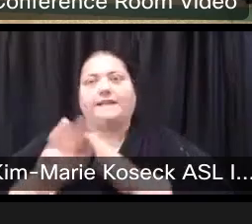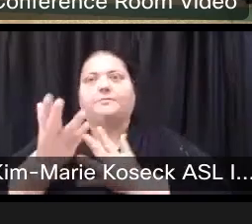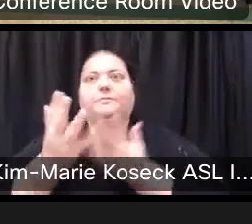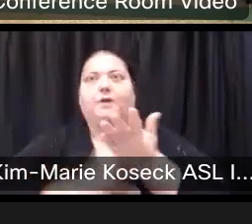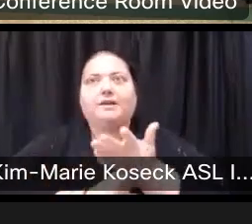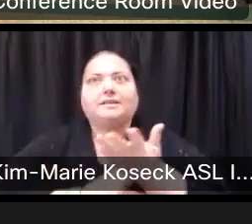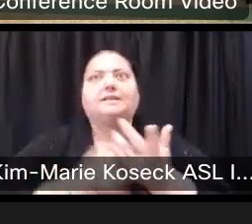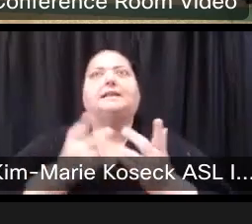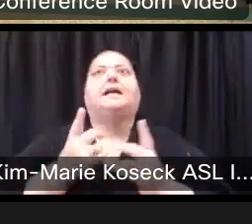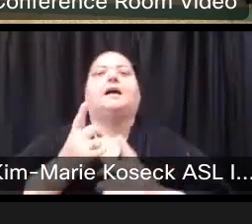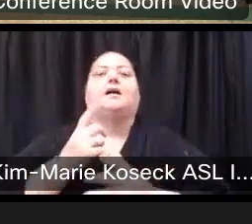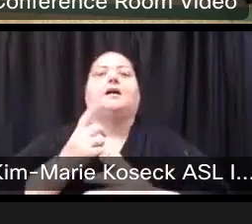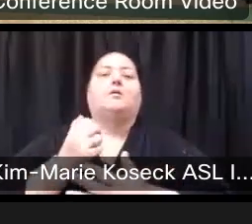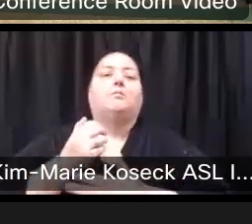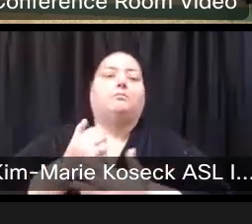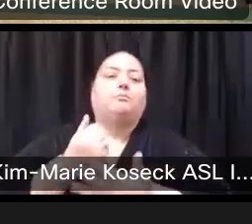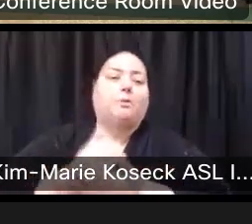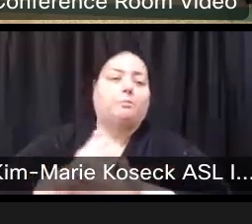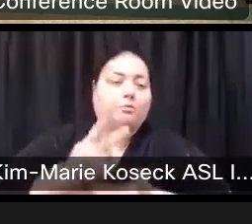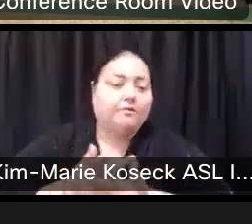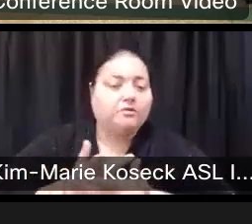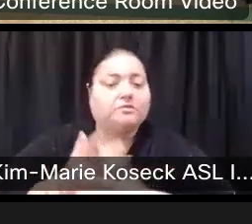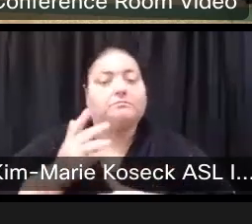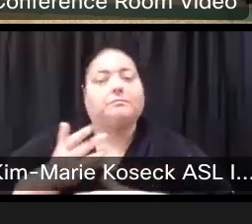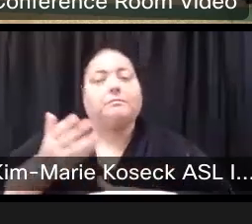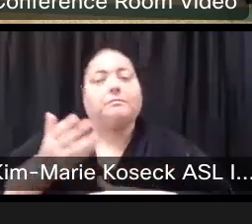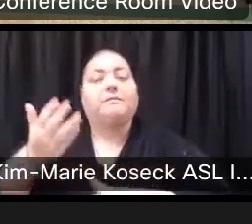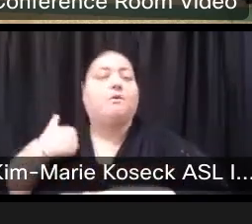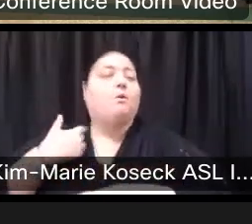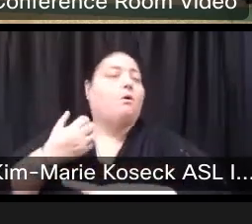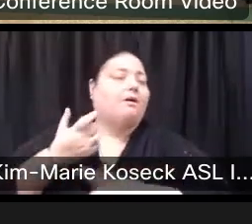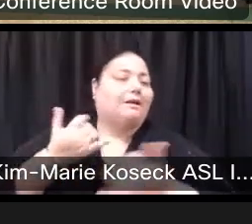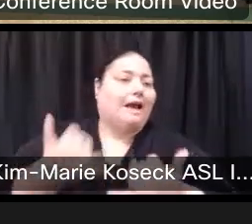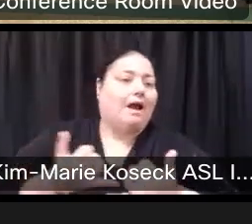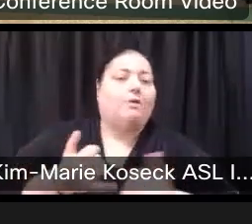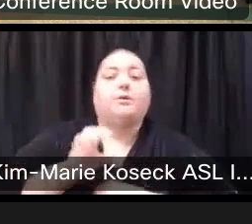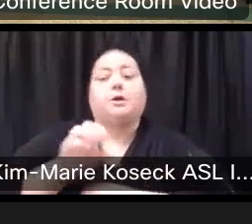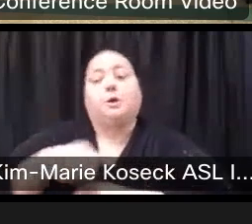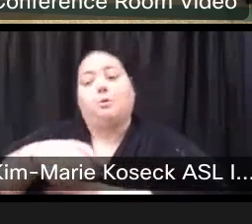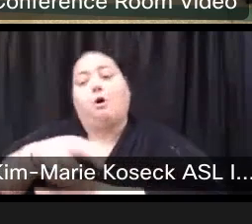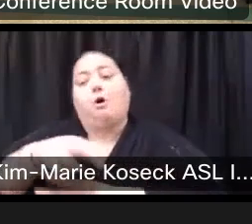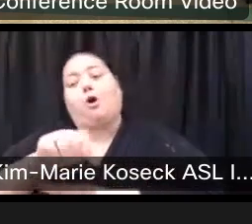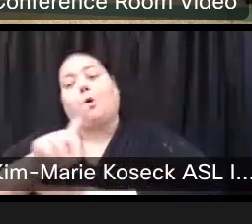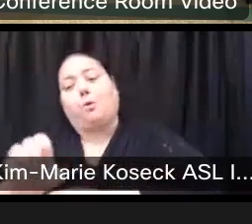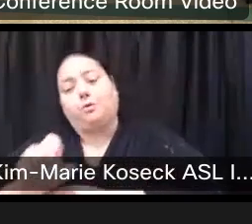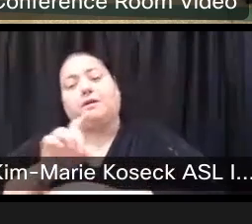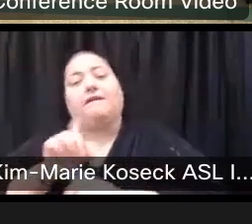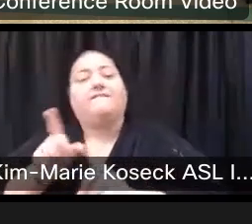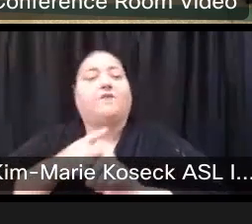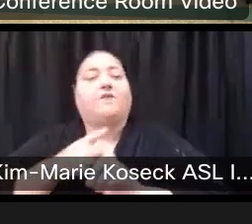process approvals, simplification of the information, whether it's a website or a QR code, getting first